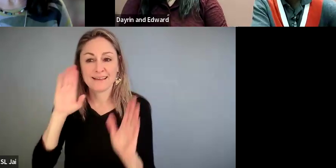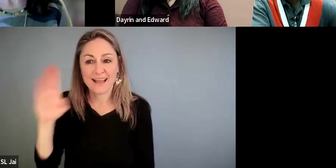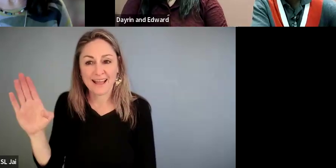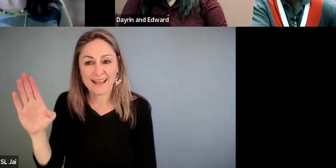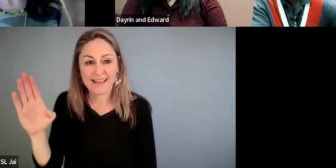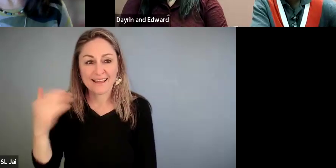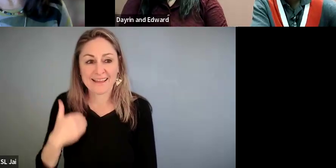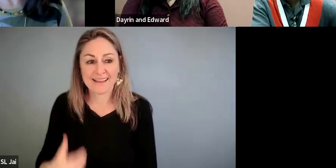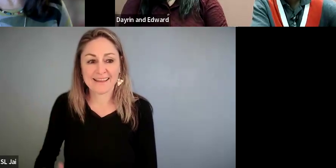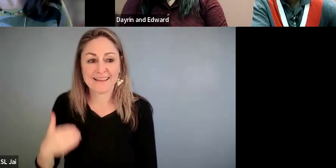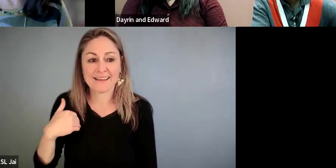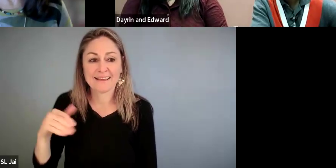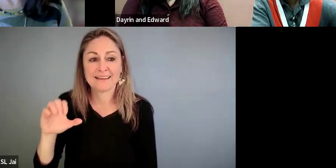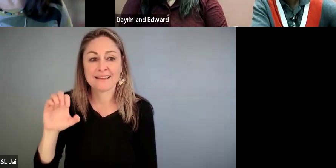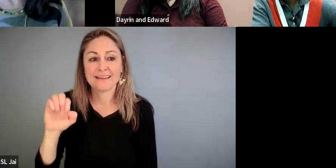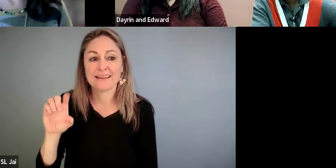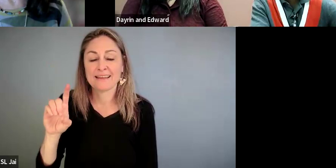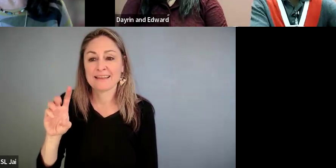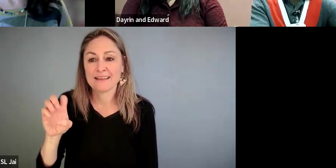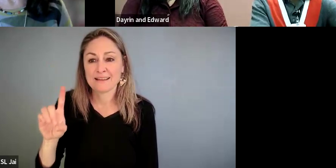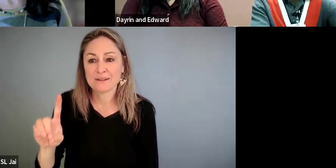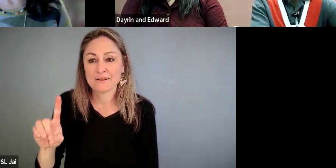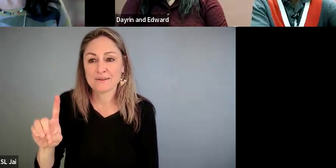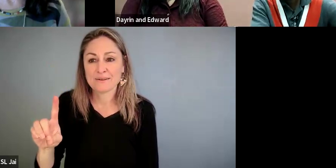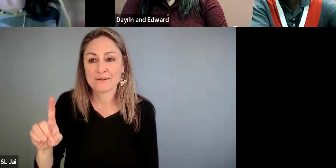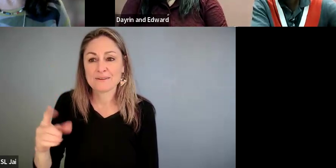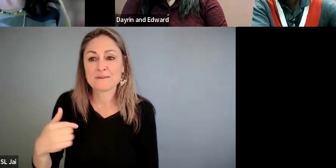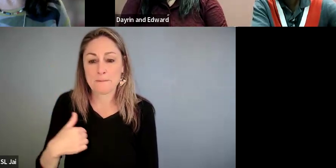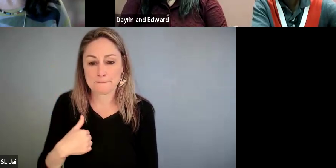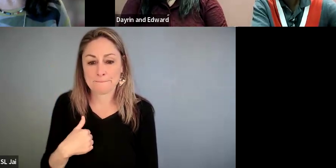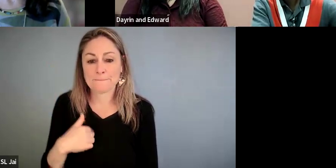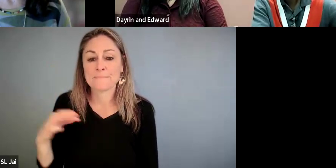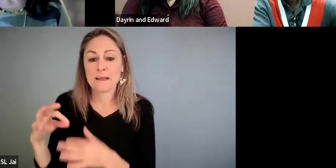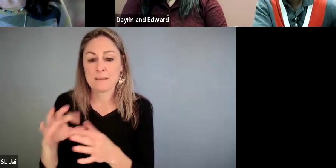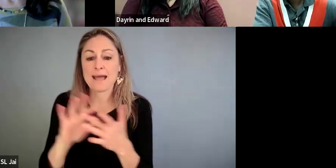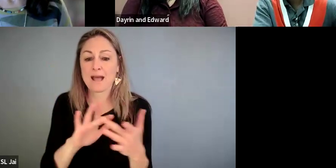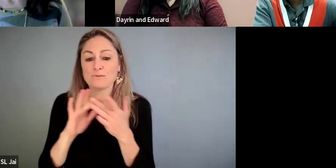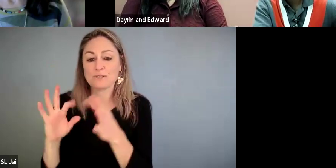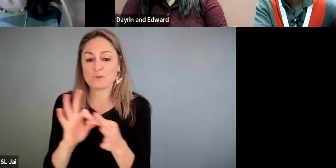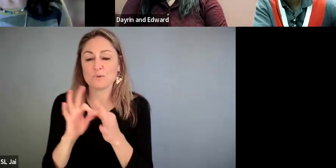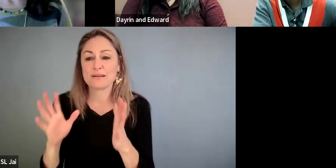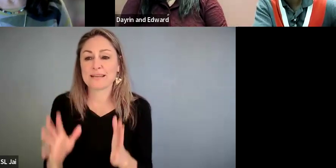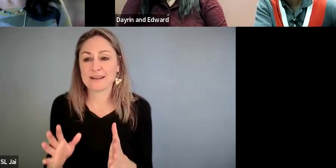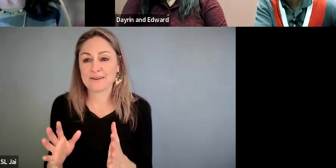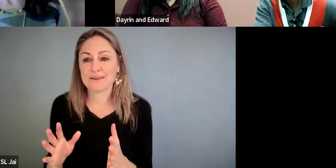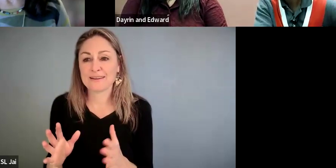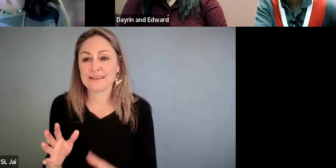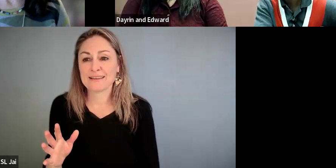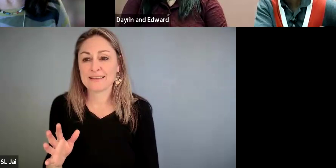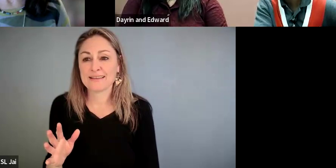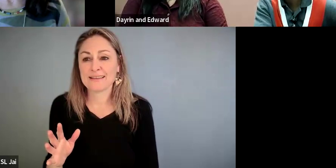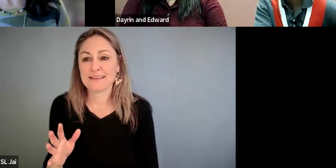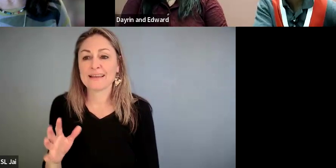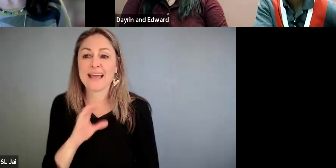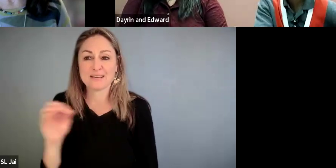I am Edward. I am the self-advocate coordinator, and I'm also a person with